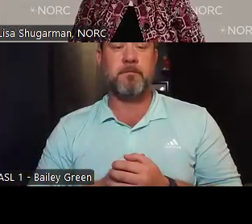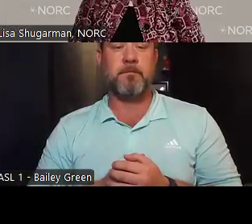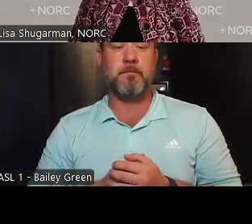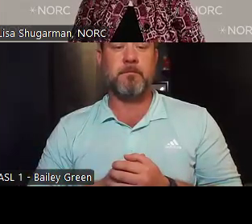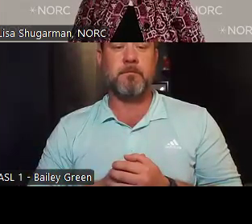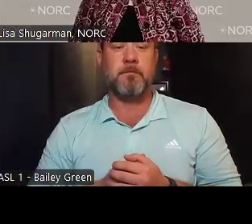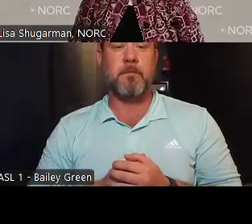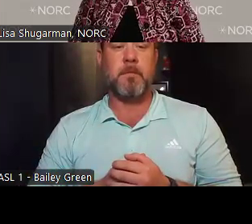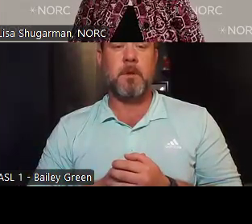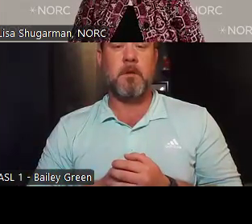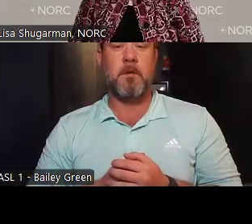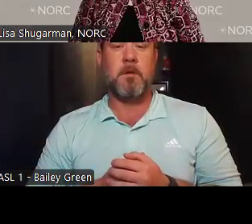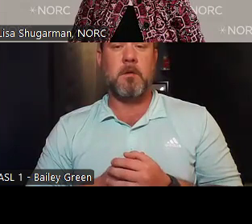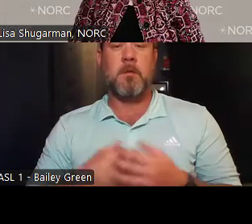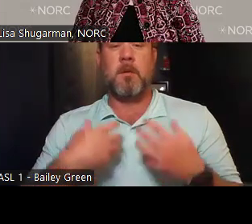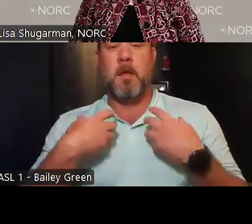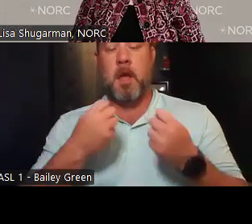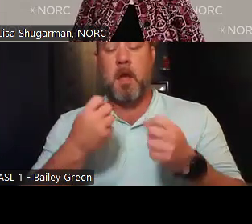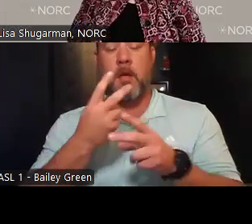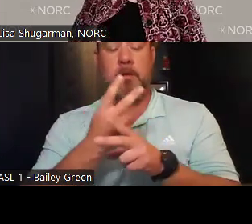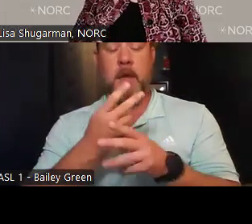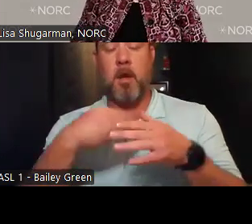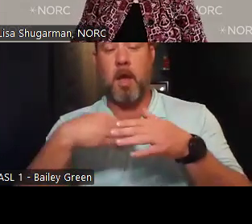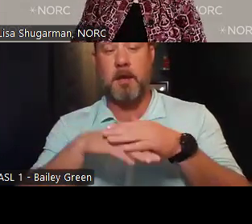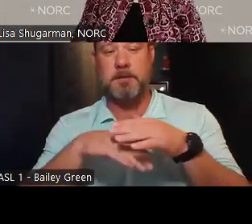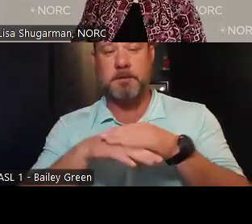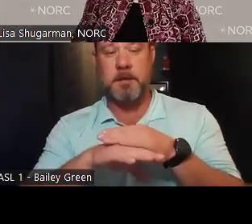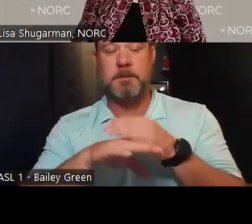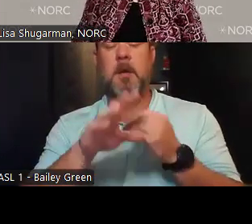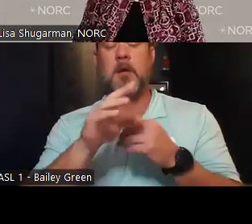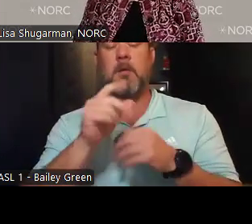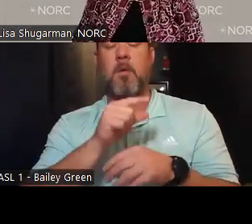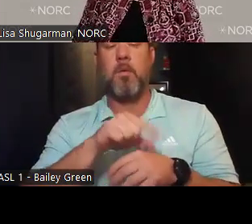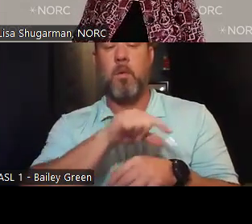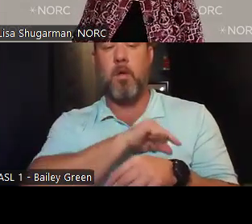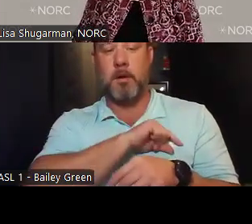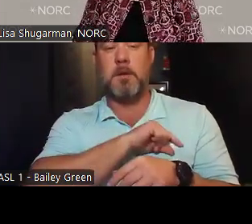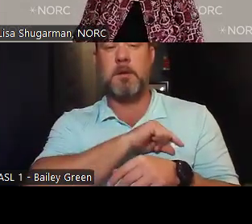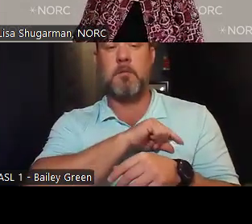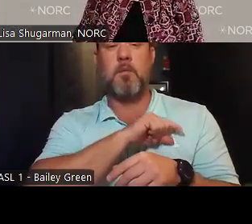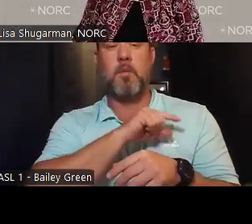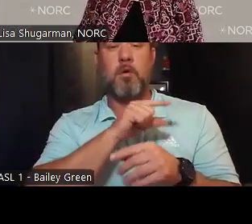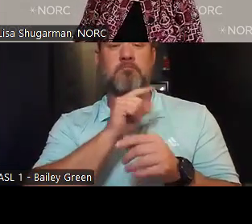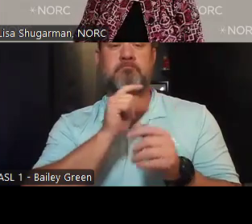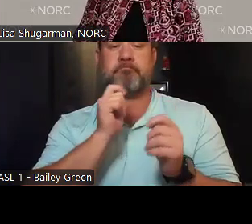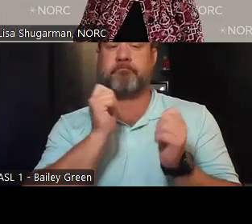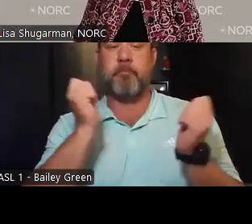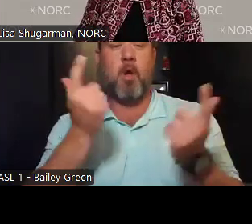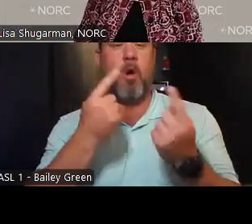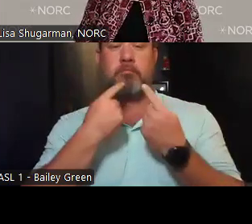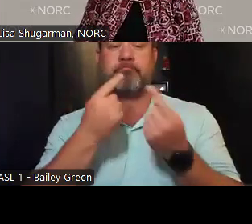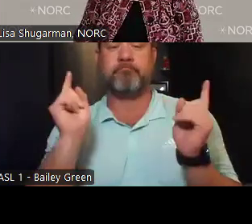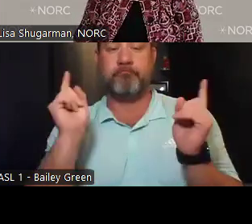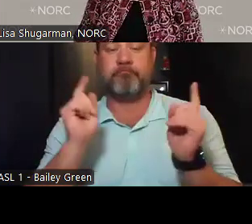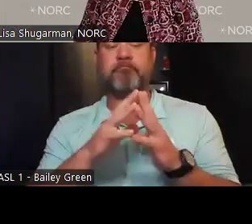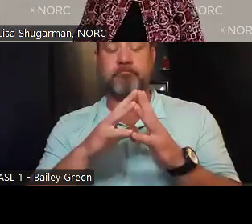Within healthcare, a need for consistent access and quality were the overarching sentiments. Many experienced California's